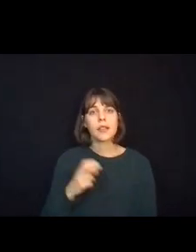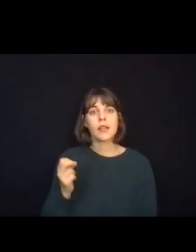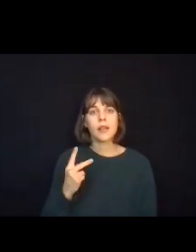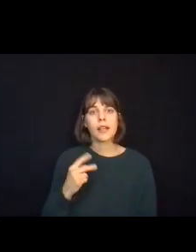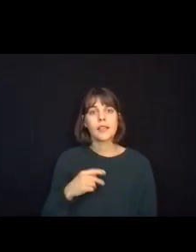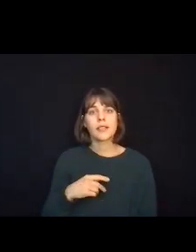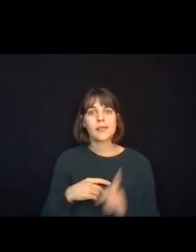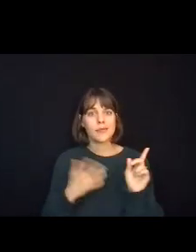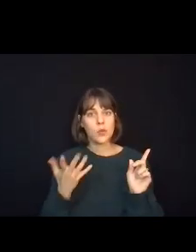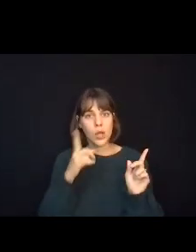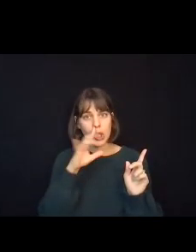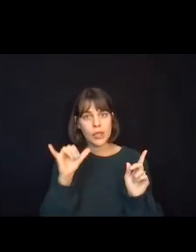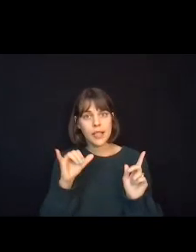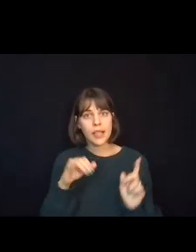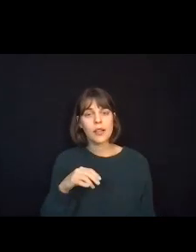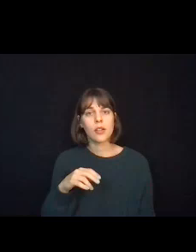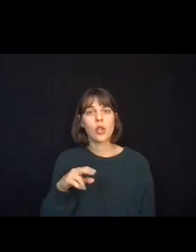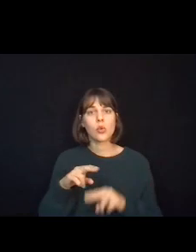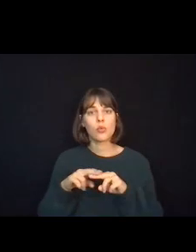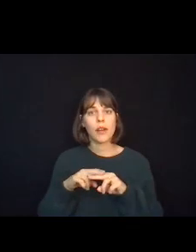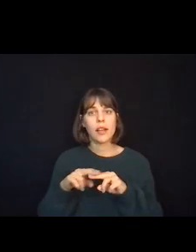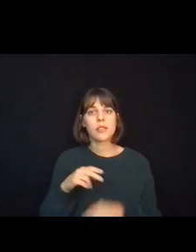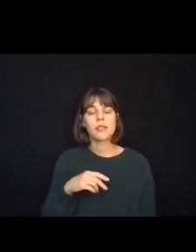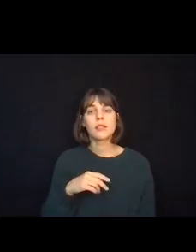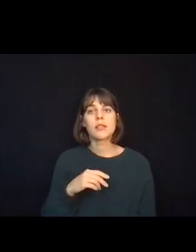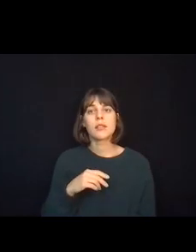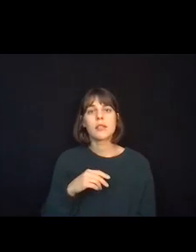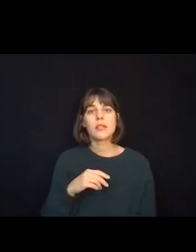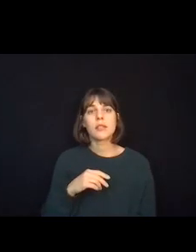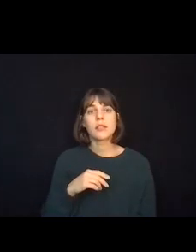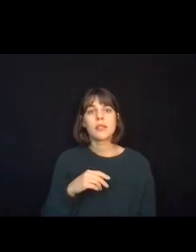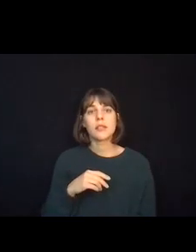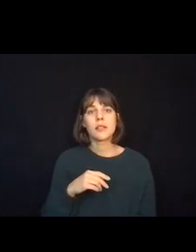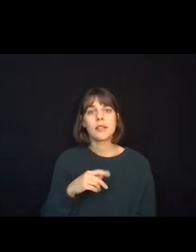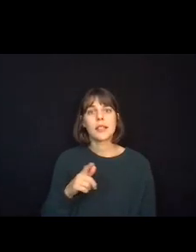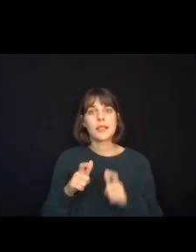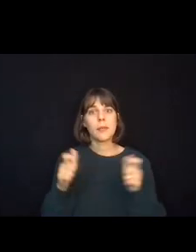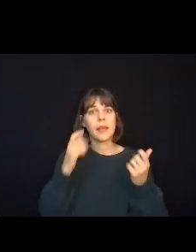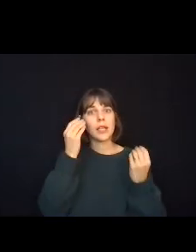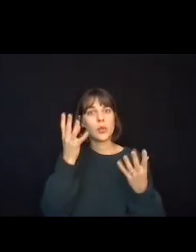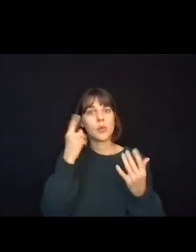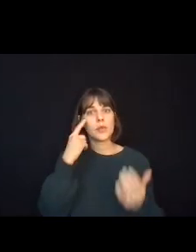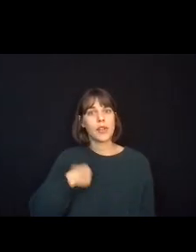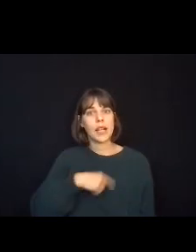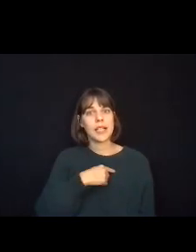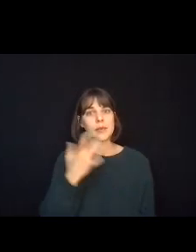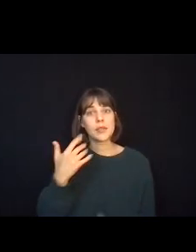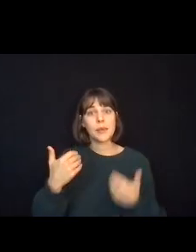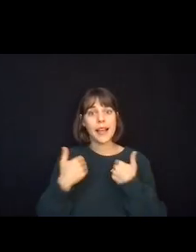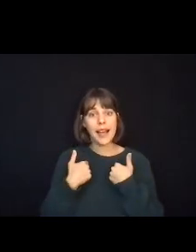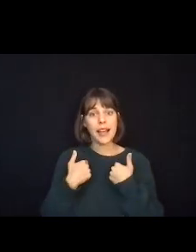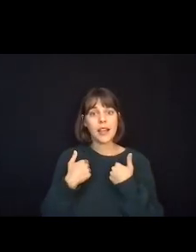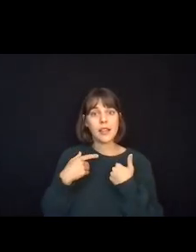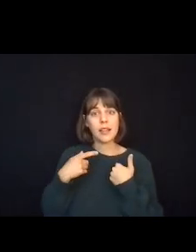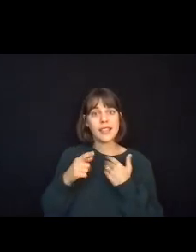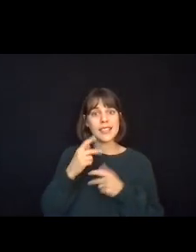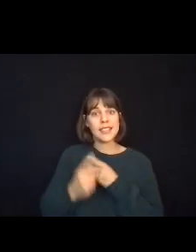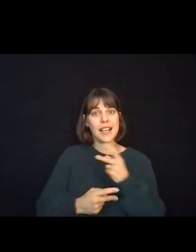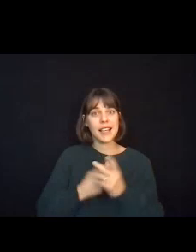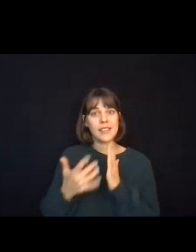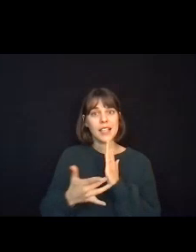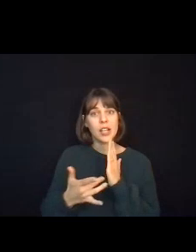Okay, so this is what they look like on the rails. This is big news for us because we've had this sort of technology, although it's